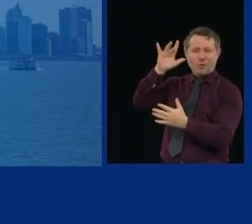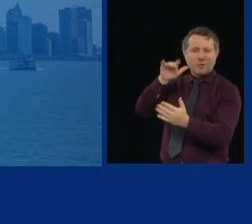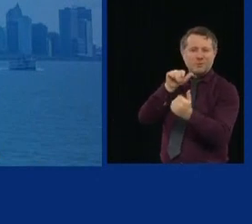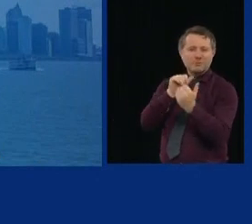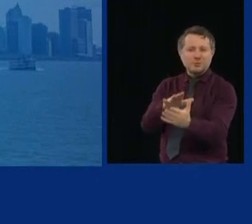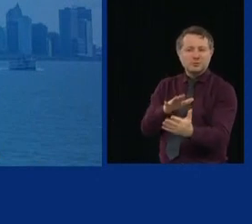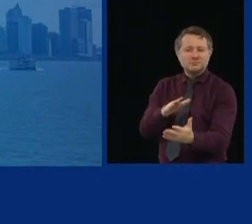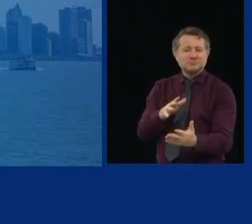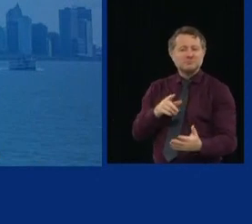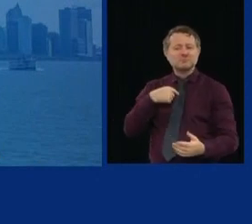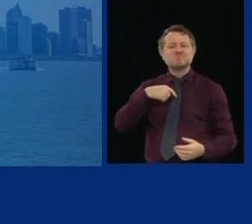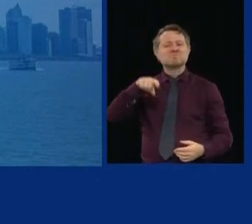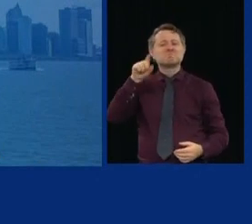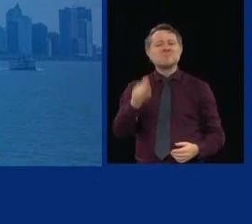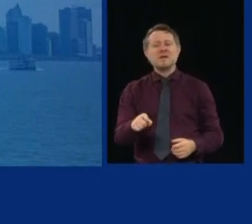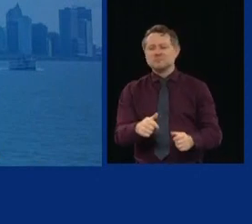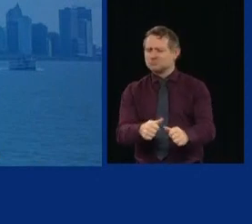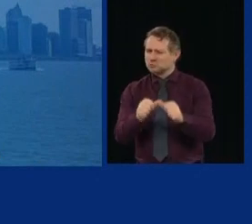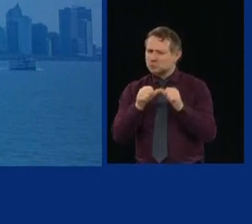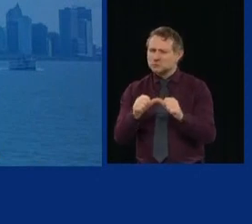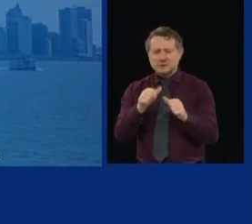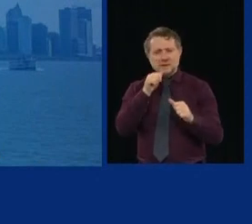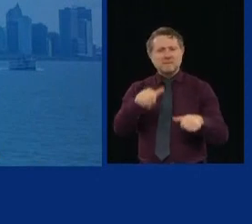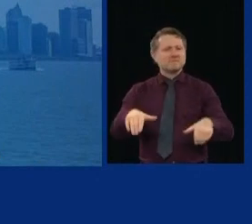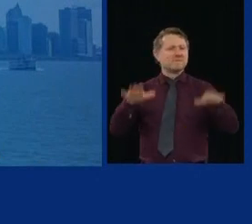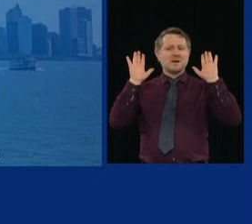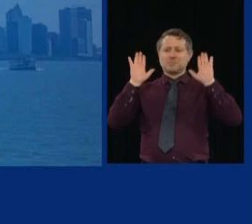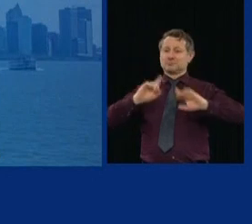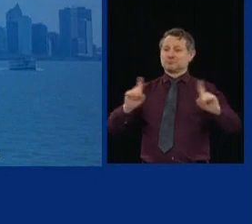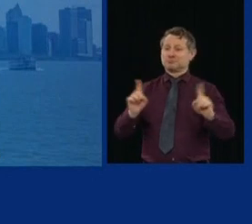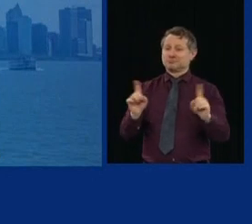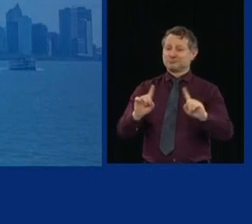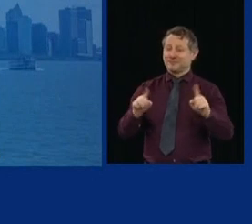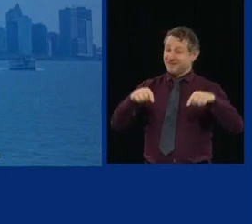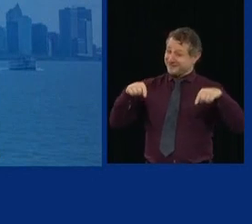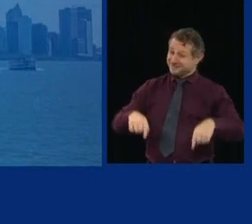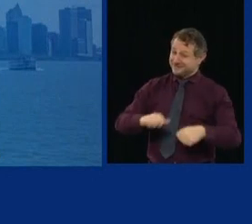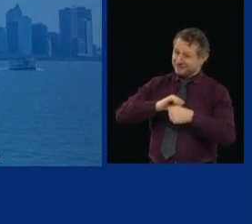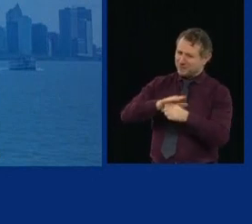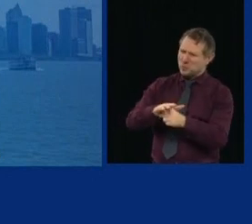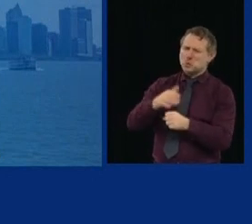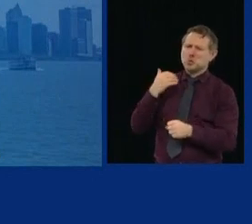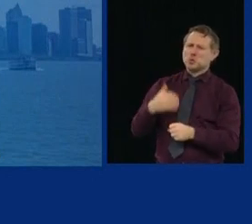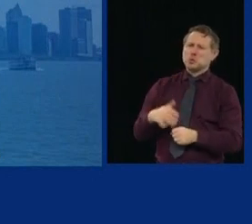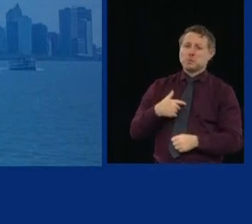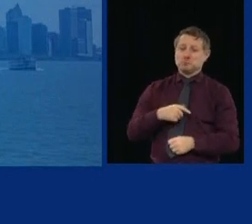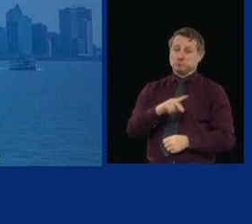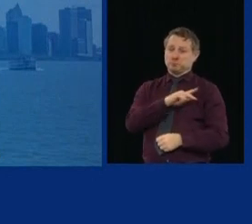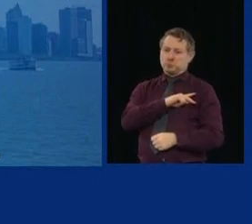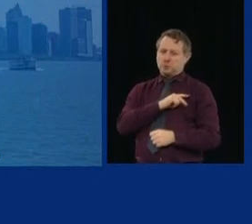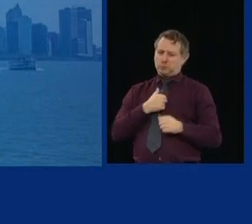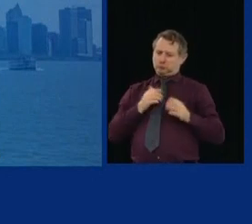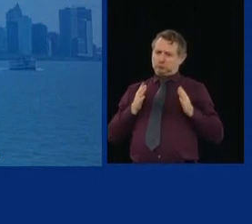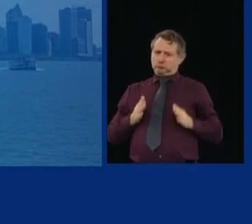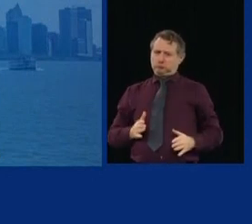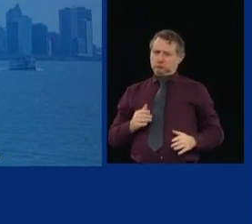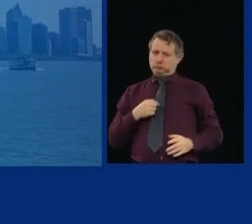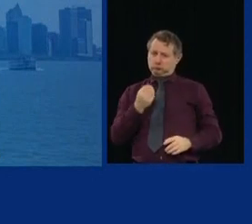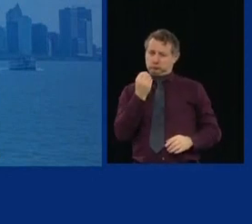continue that. With this virus, I just want to say on a personal level, and I want to make sure everybody understands